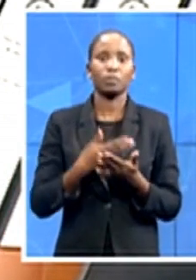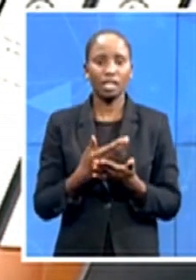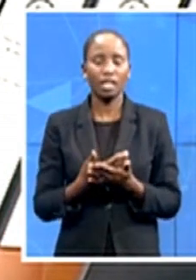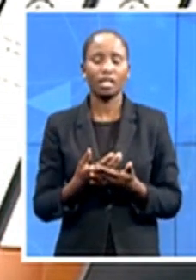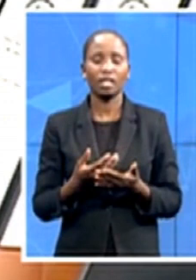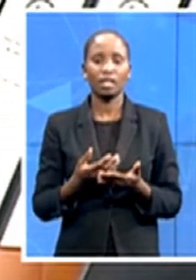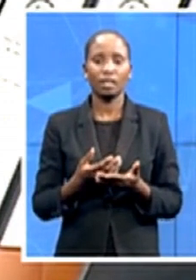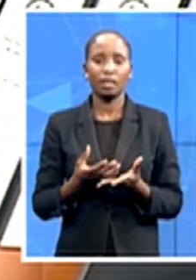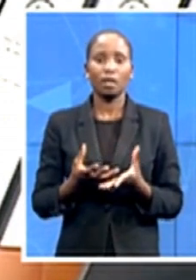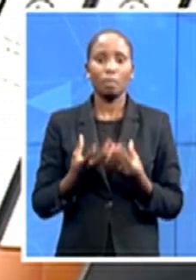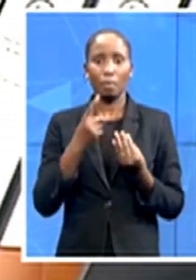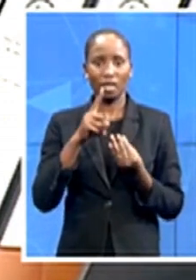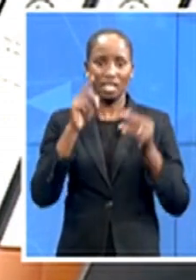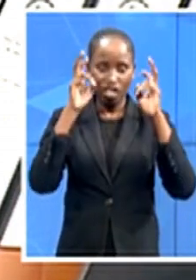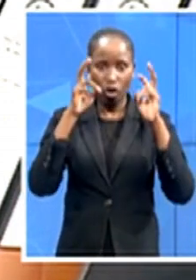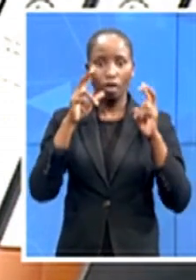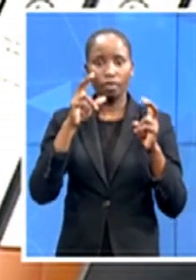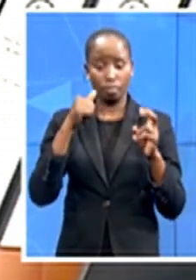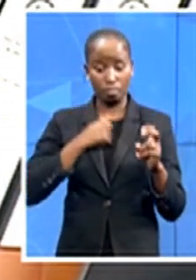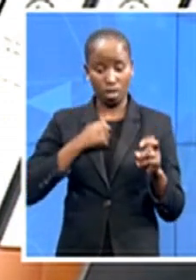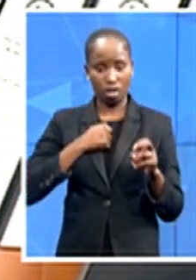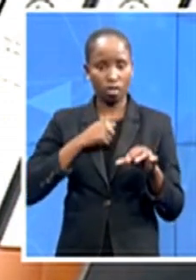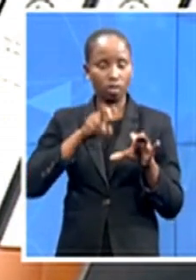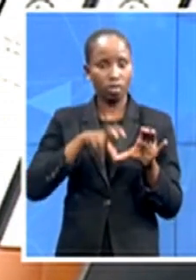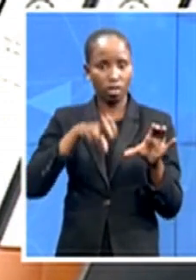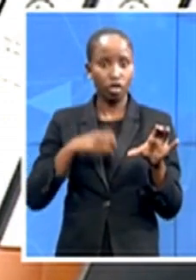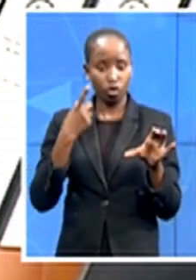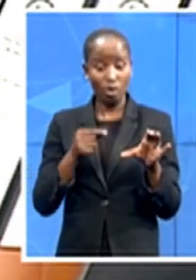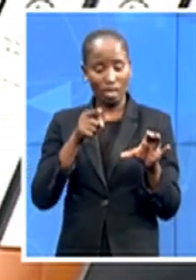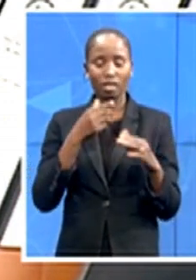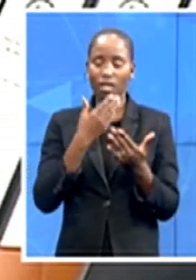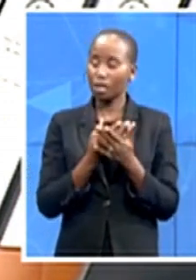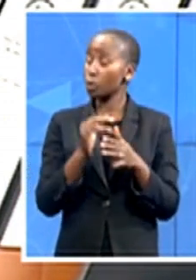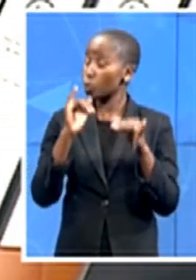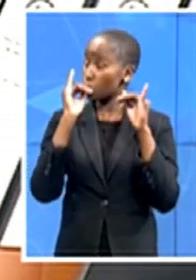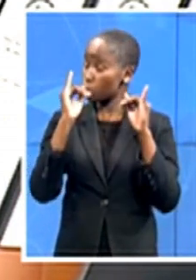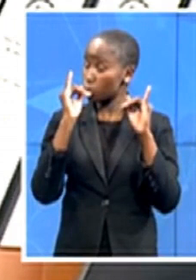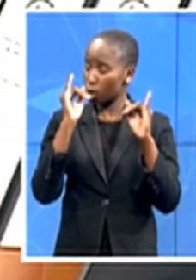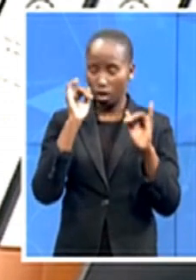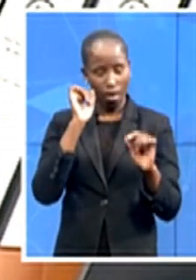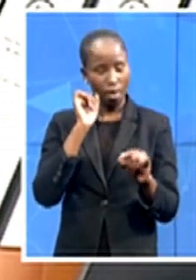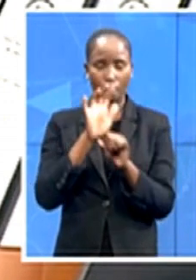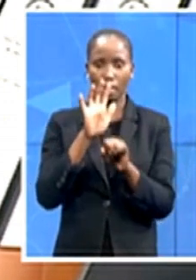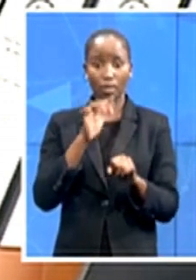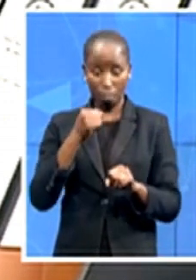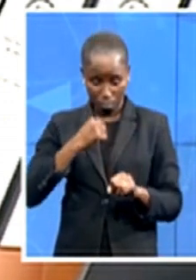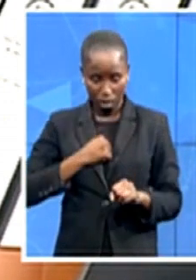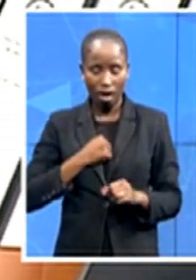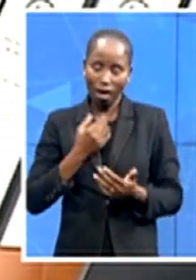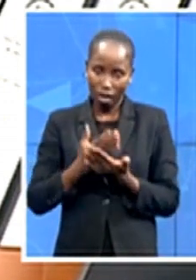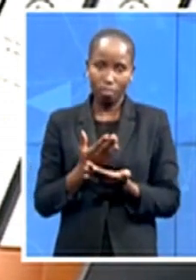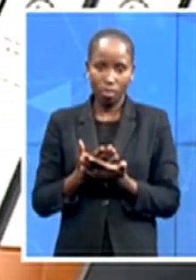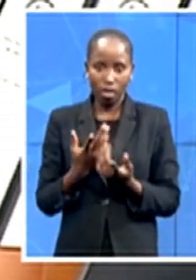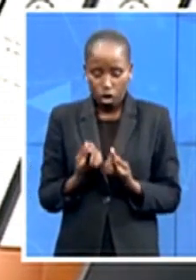would have significantly impaired my ability to contribute to bring about what I